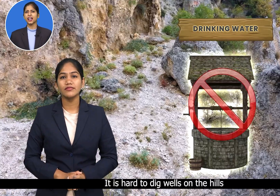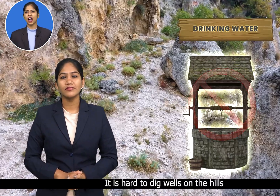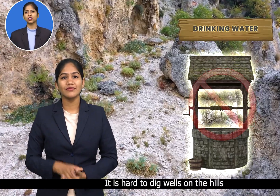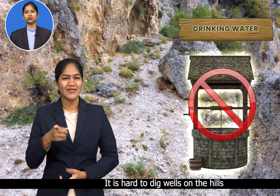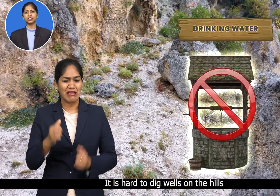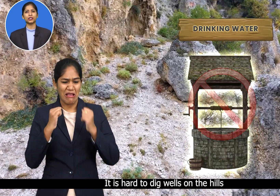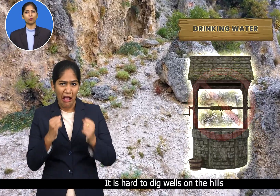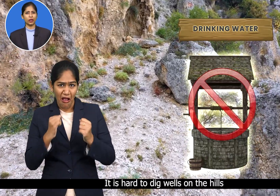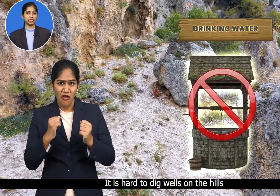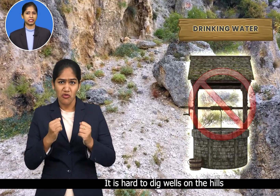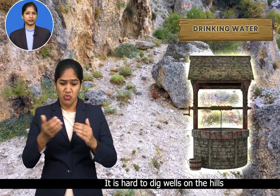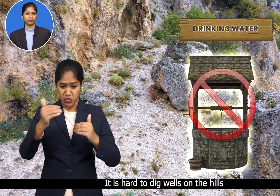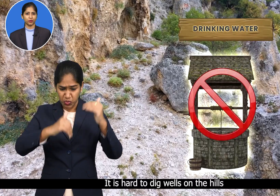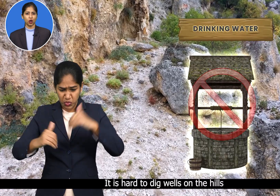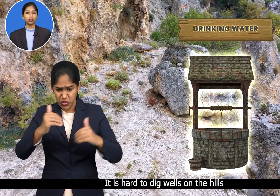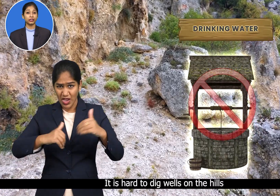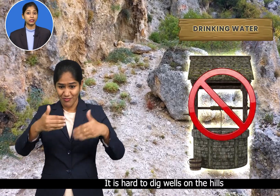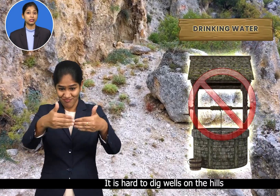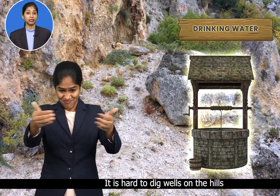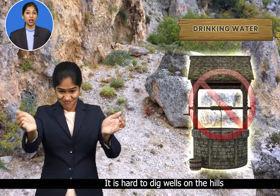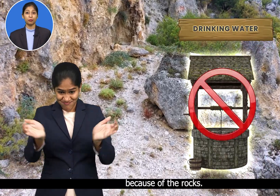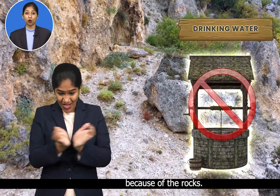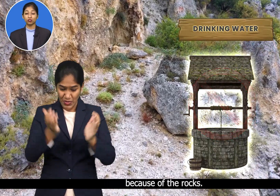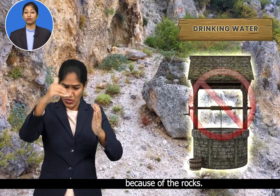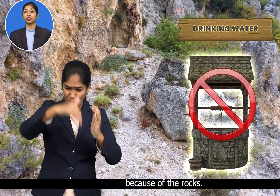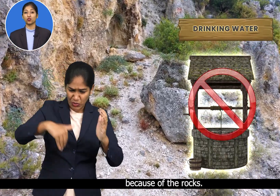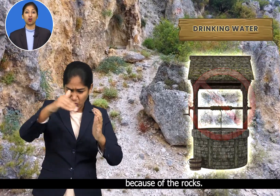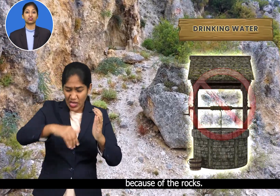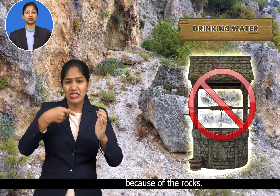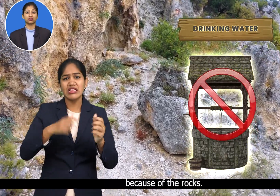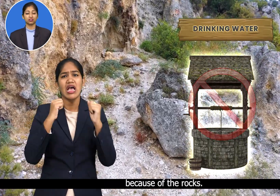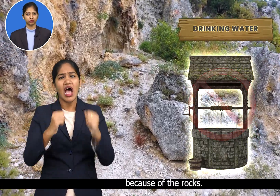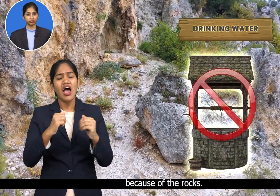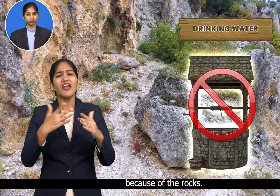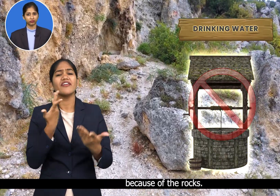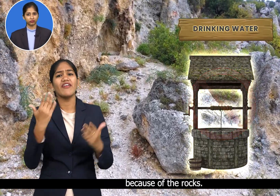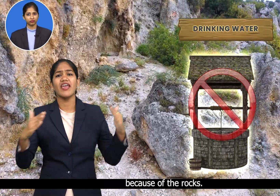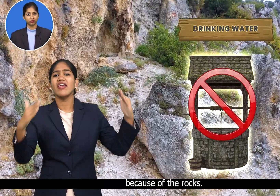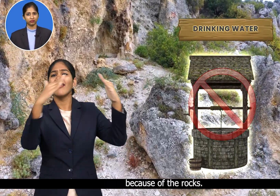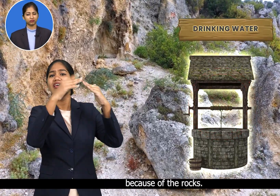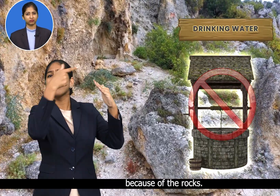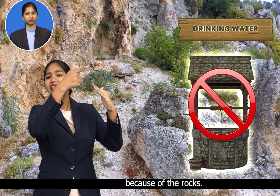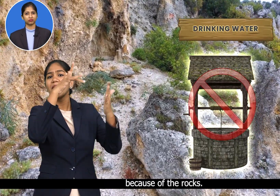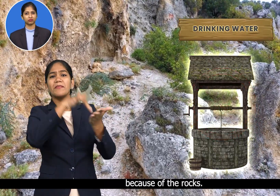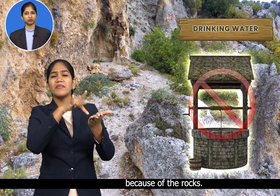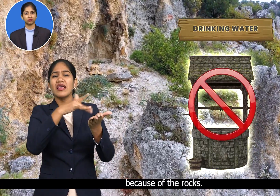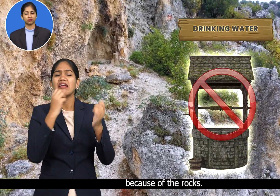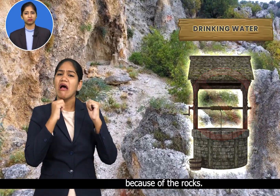It is hard to dig wells on the hills because of the rocks.